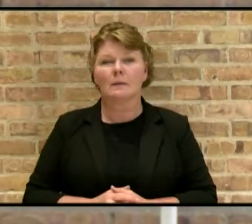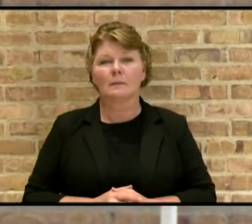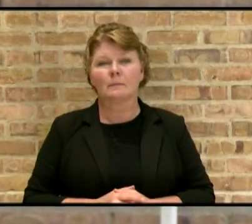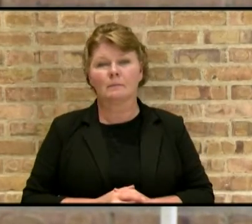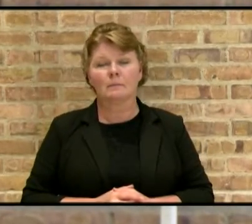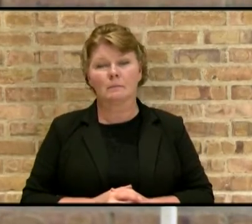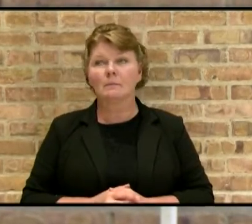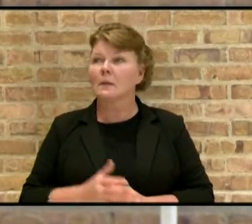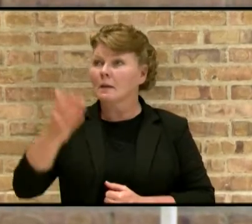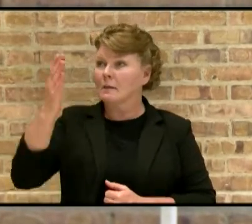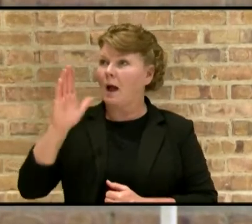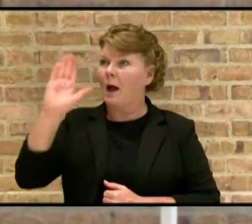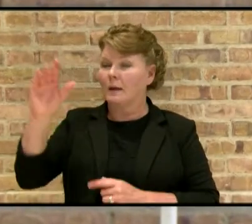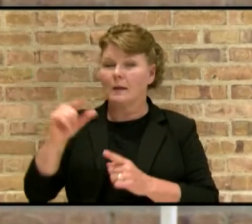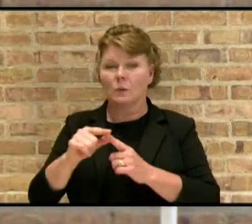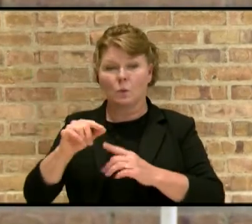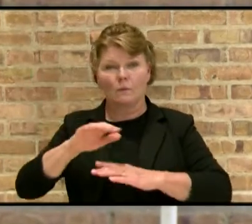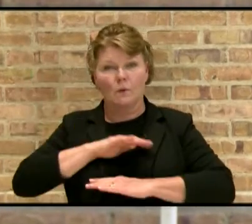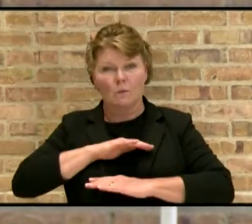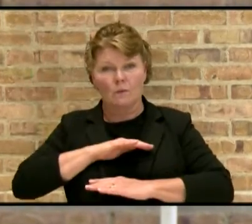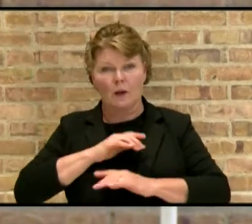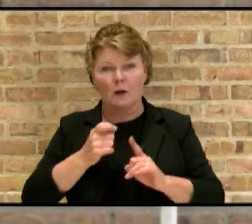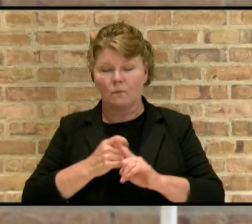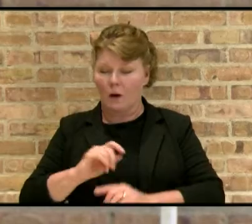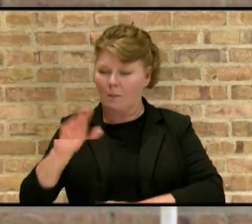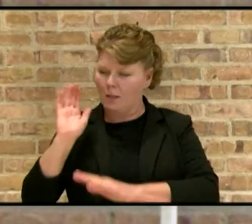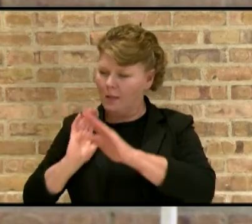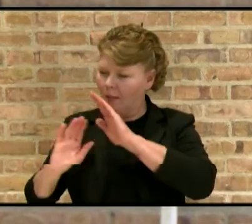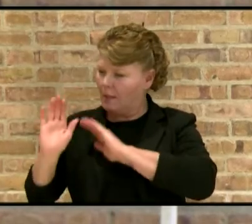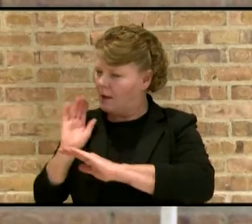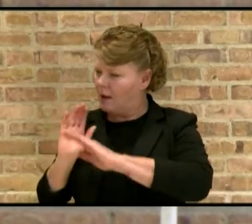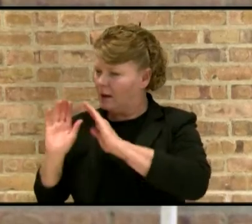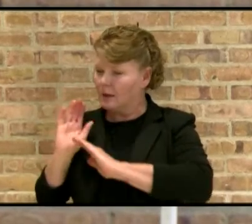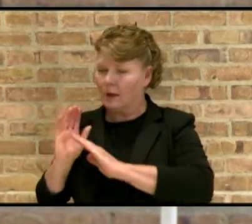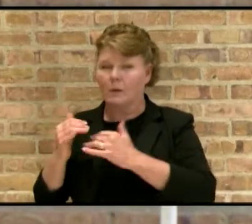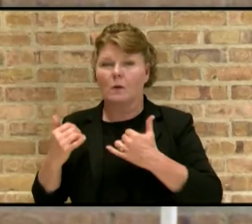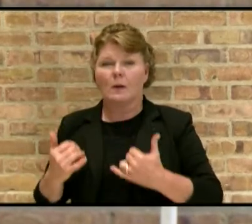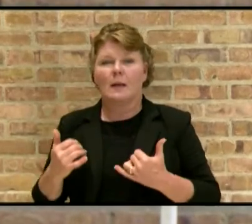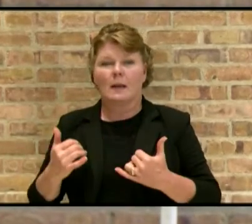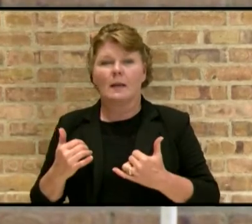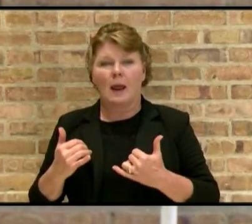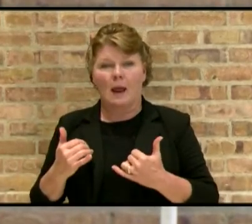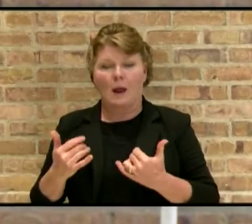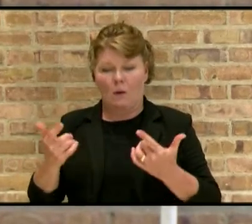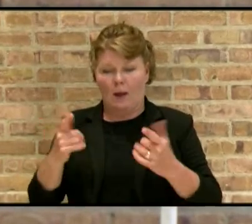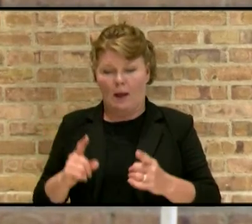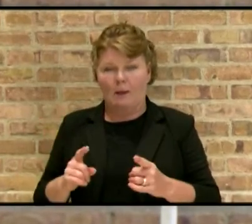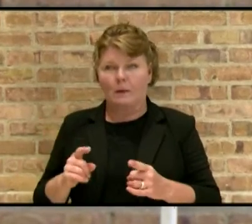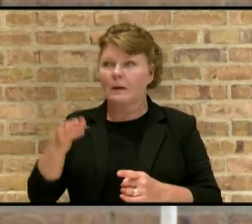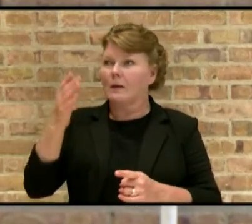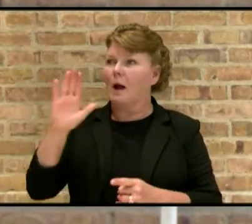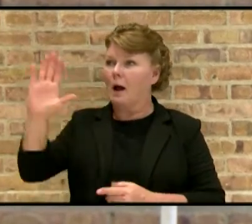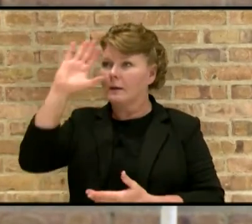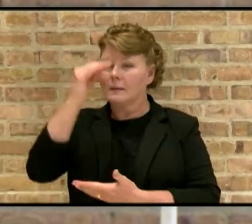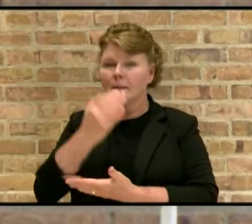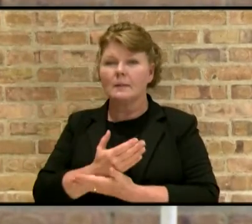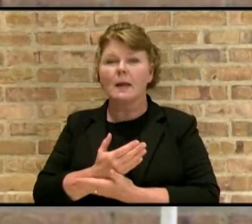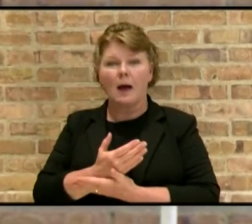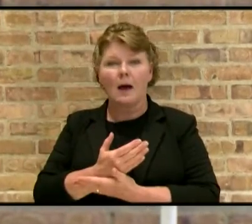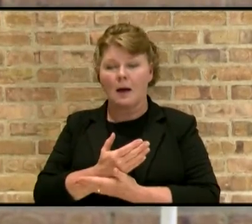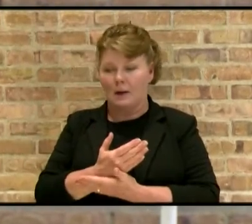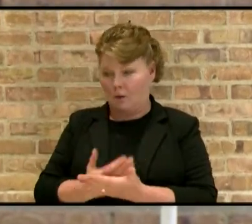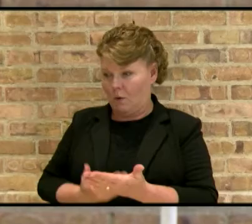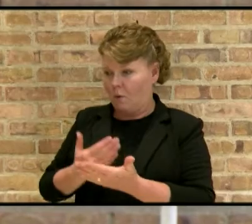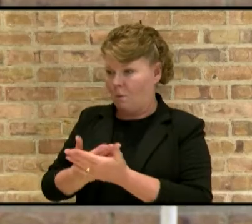the fulfillment of God's word from eons before was now come to life in the birth of God's own Son and the